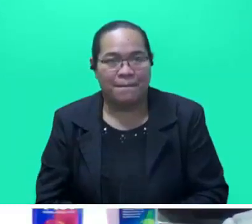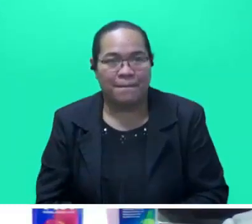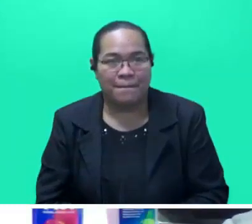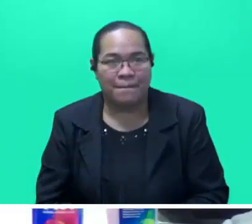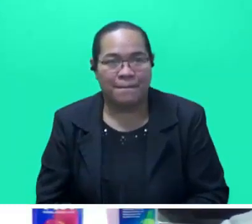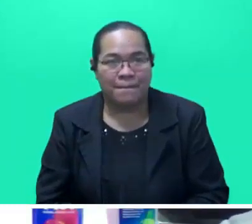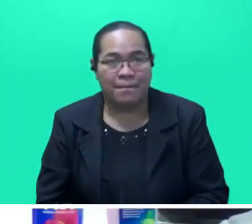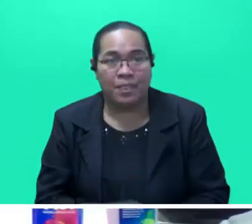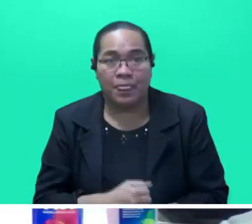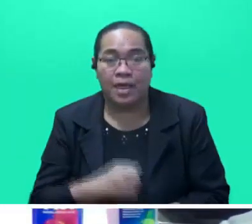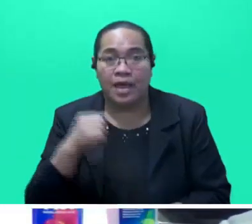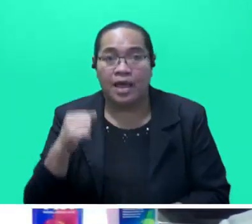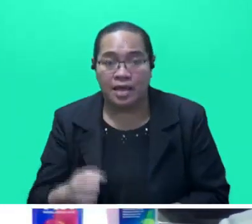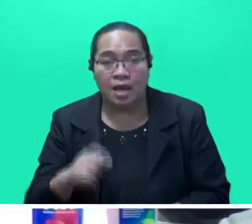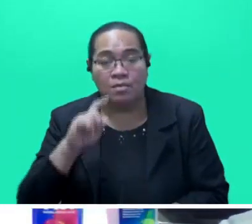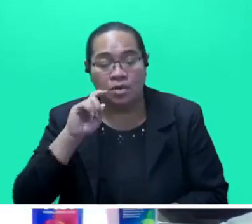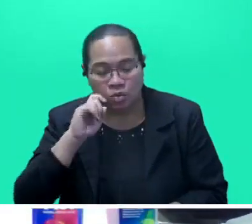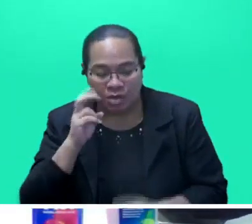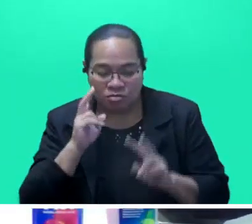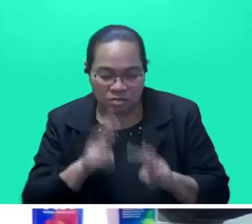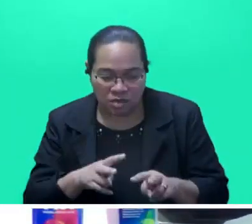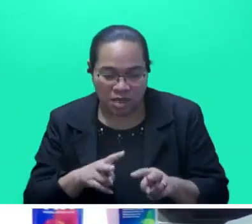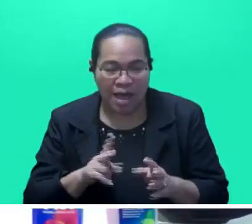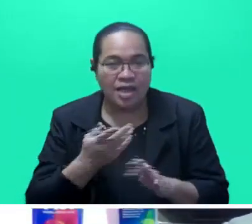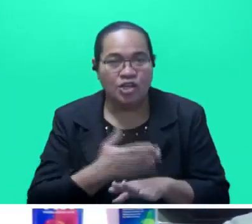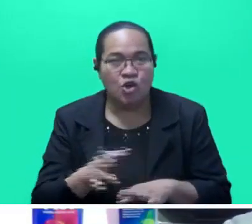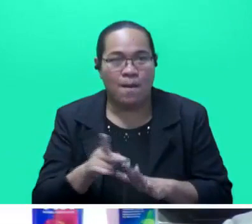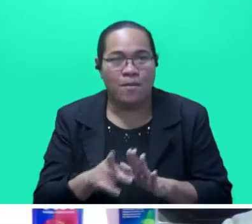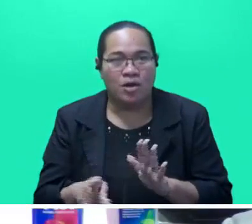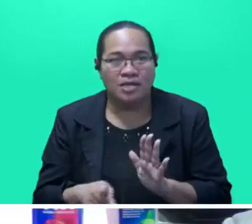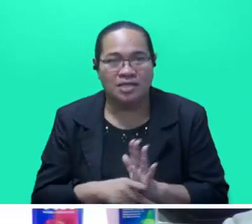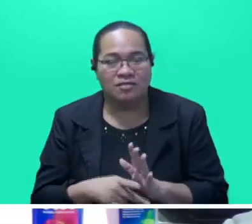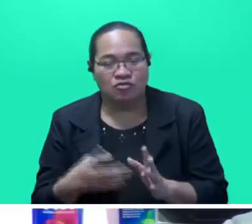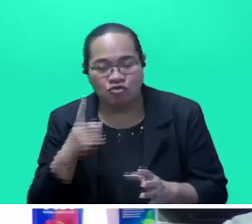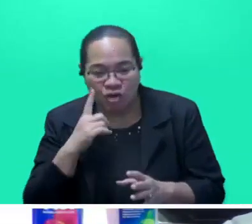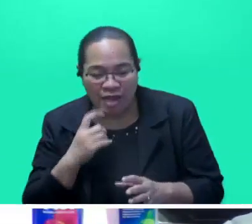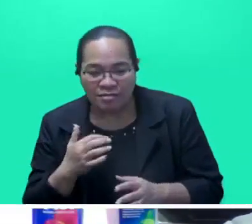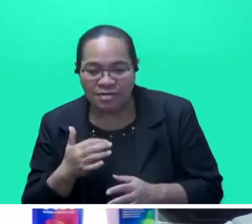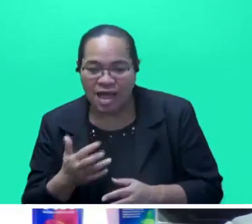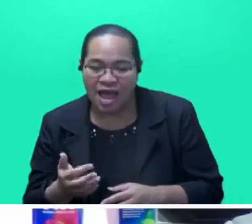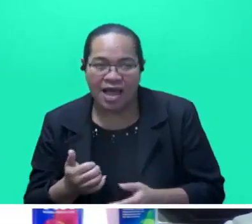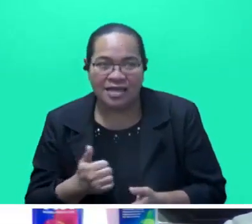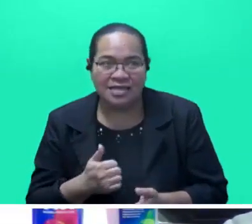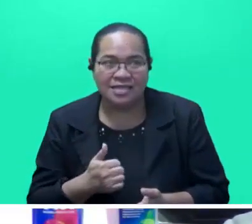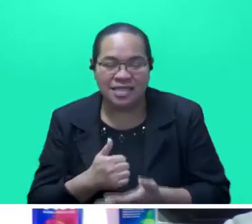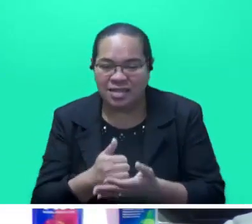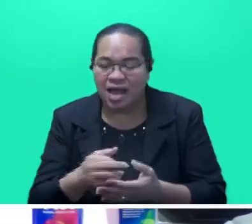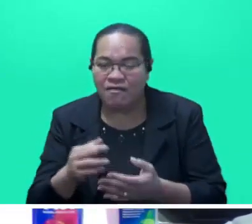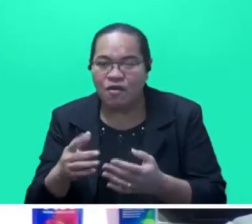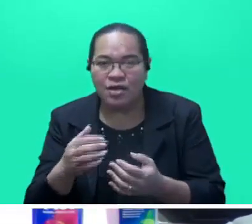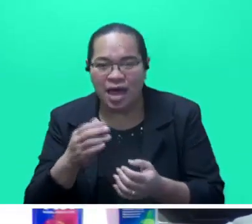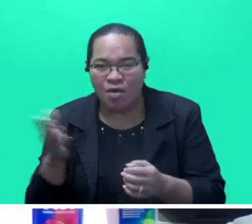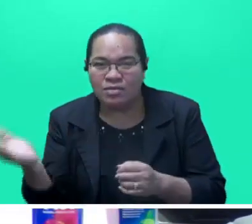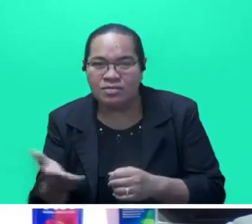The government will also be looking at a new policy in terms of re-engaging, in terms of assisting in the Musundobu